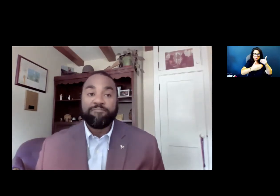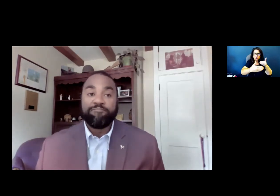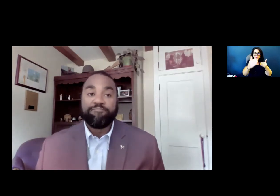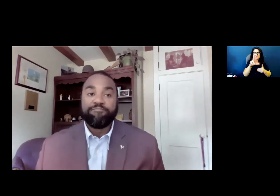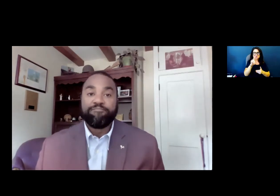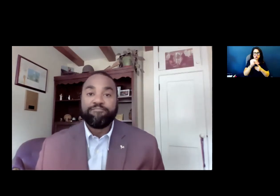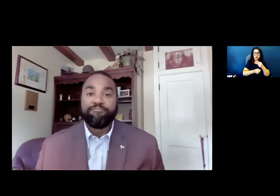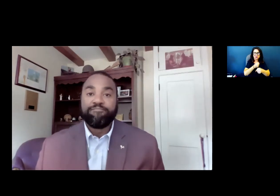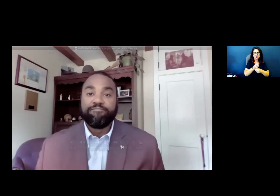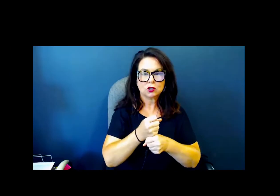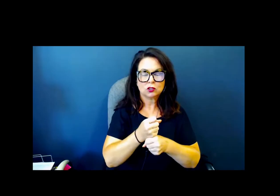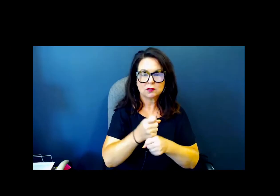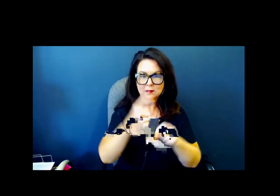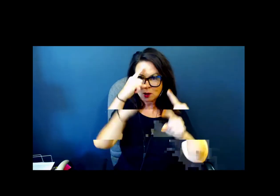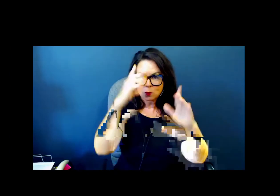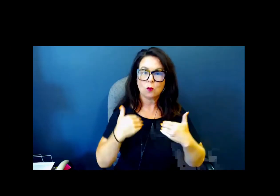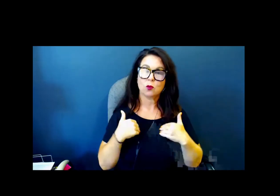day.